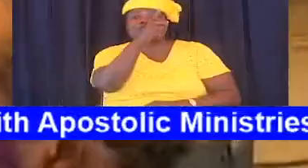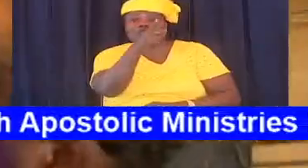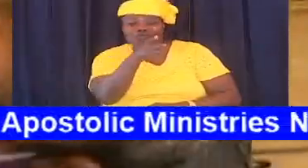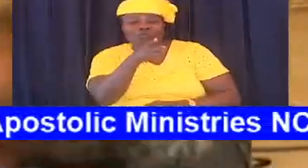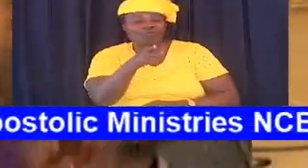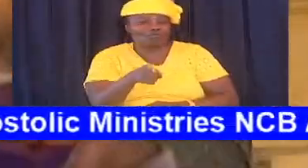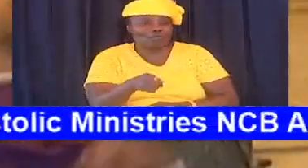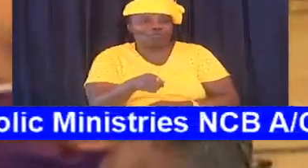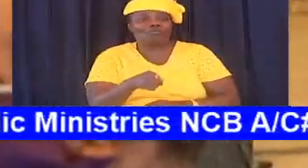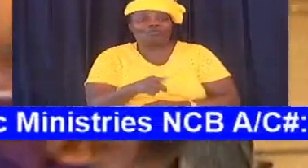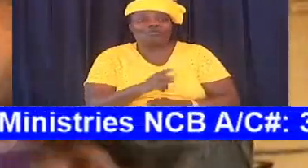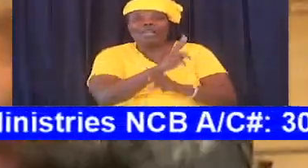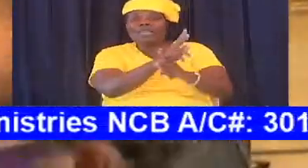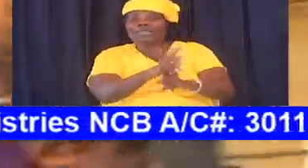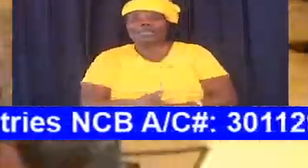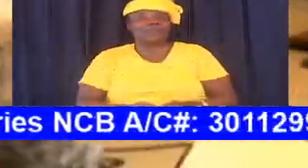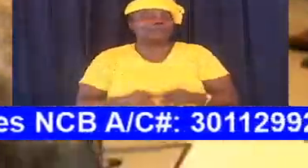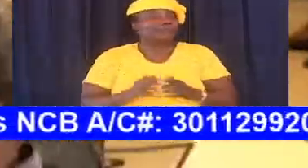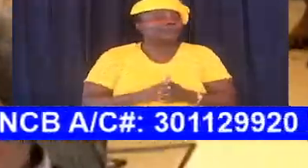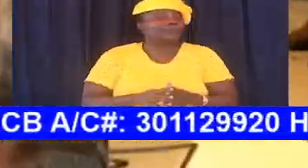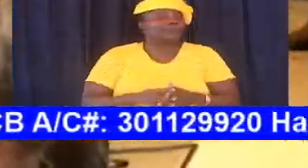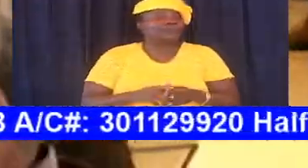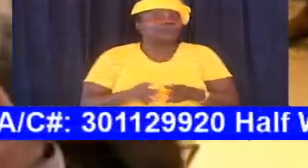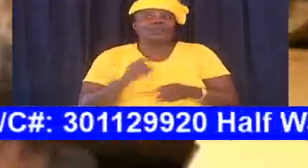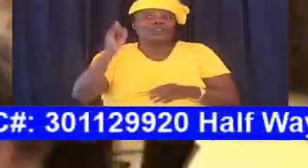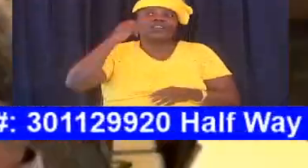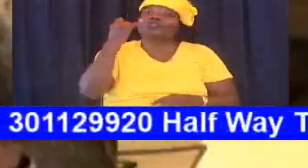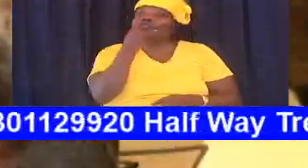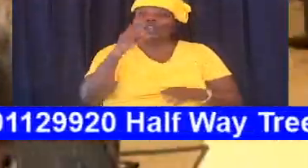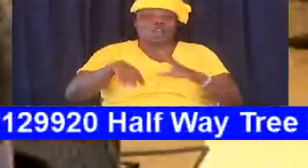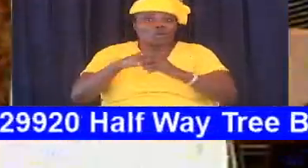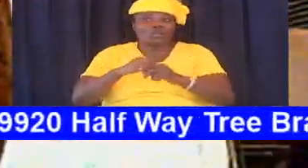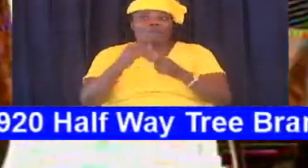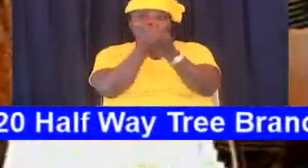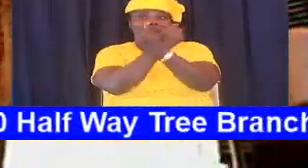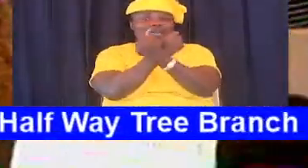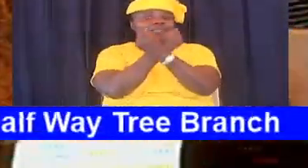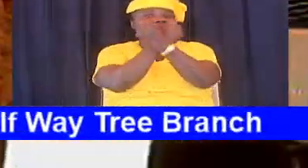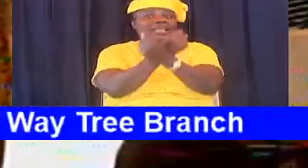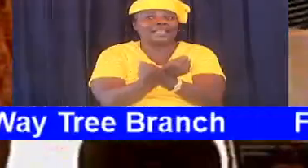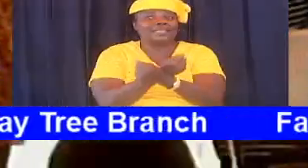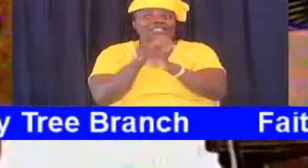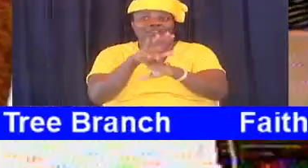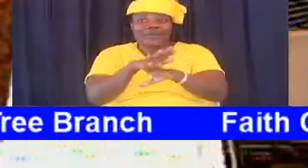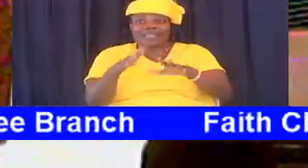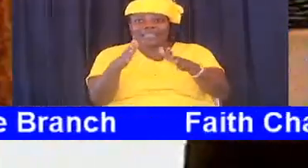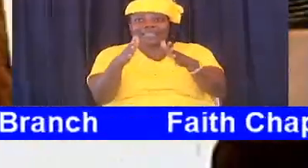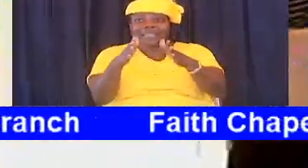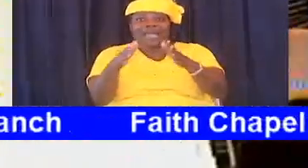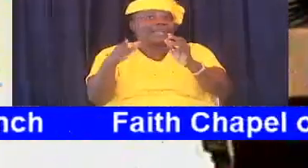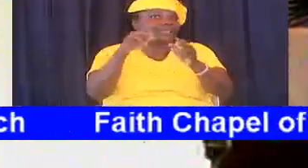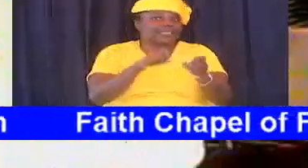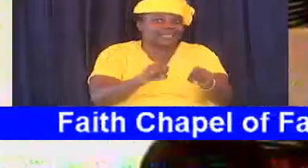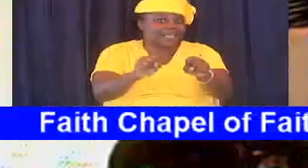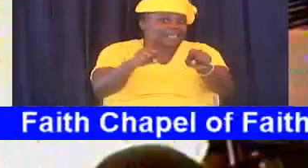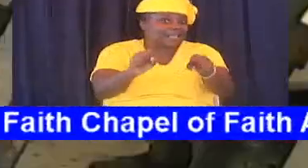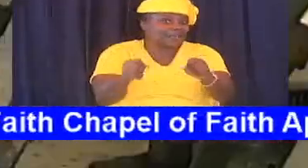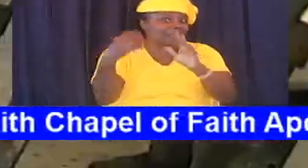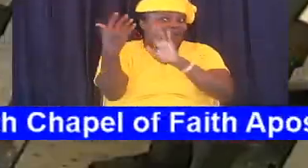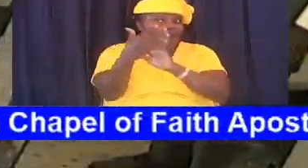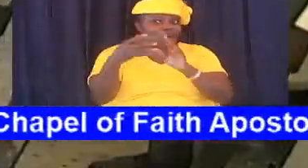me true. When Israel out of bondage came, I